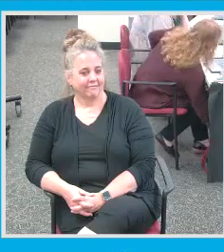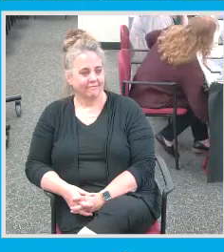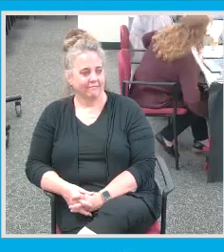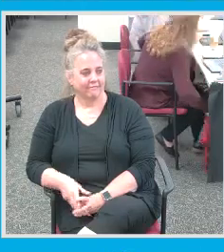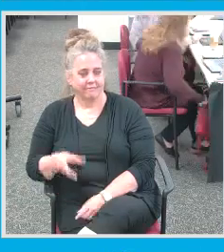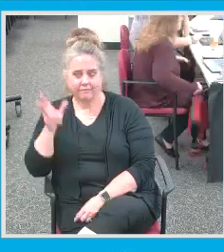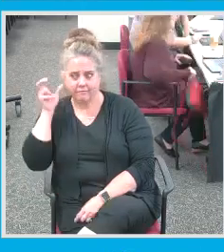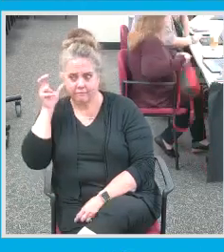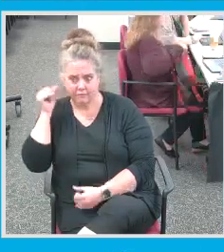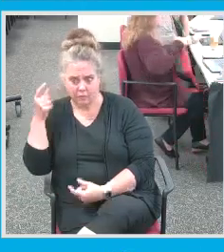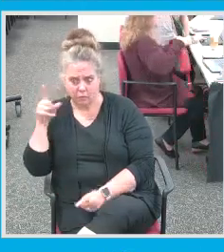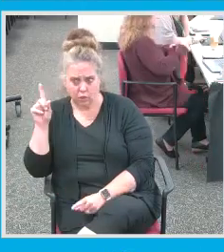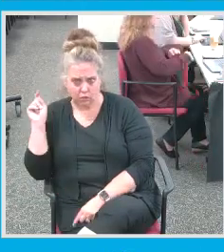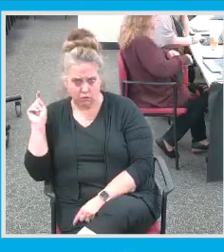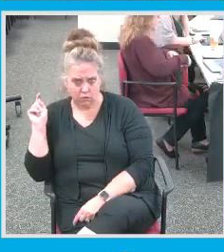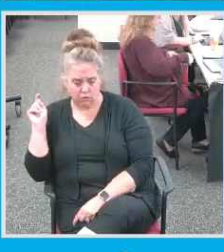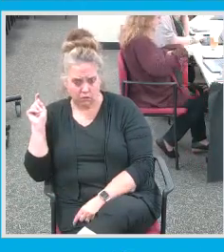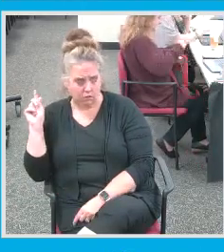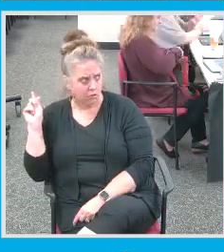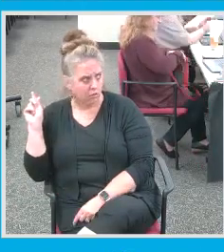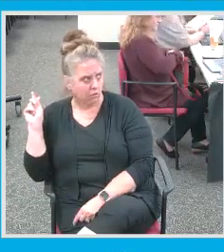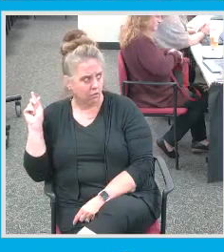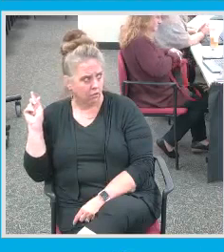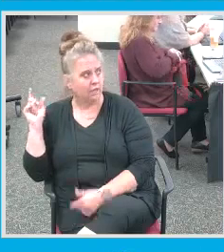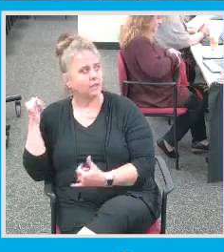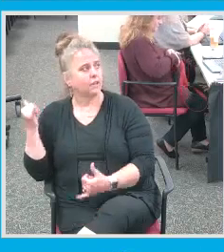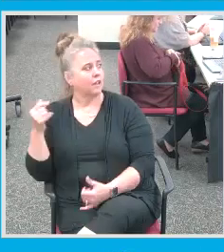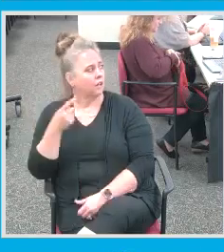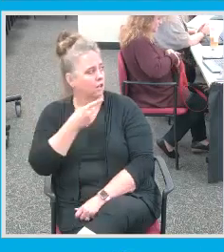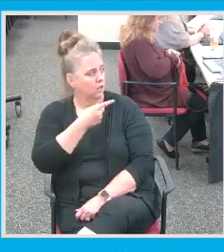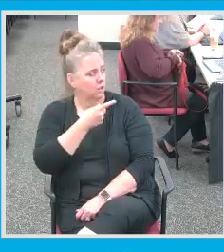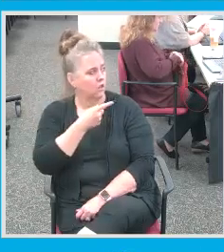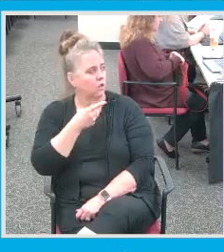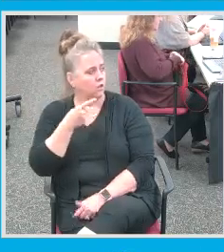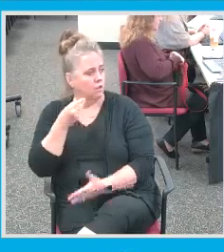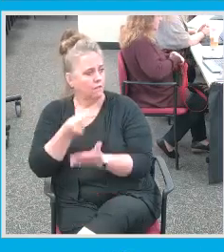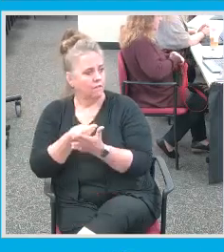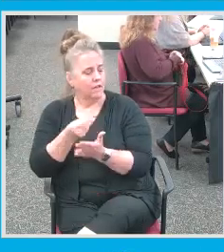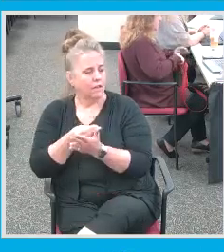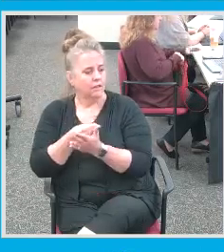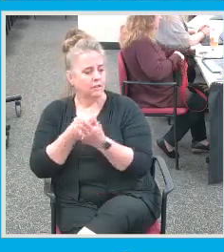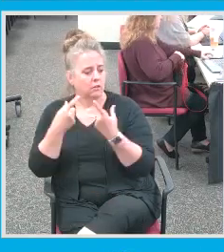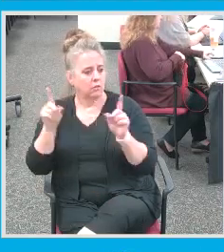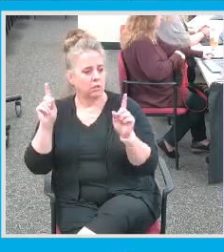Or should we move on? Just trying to get to the back room